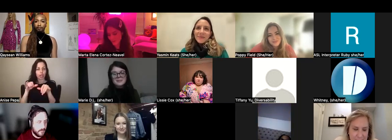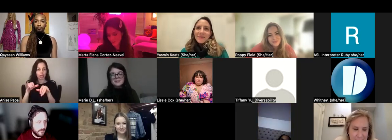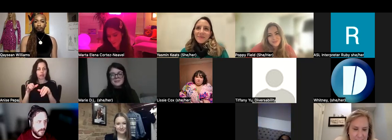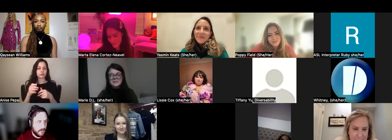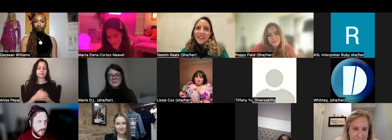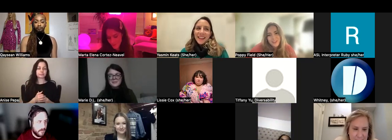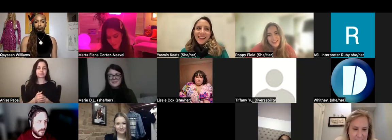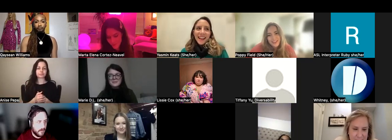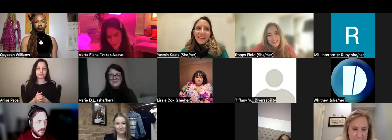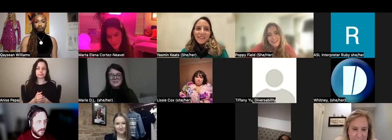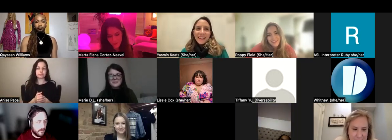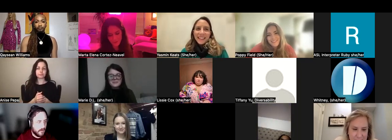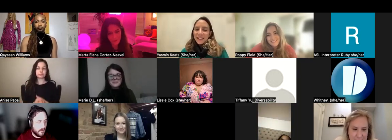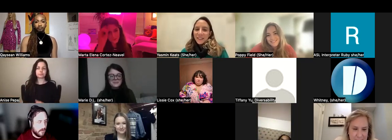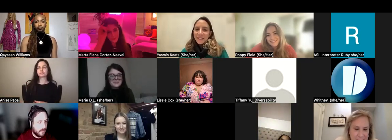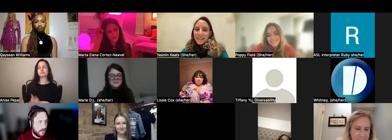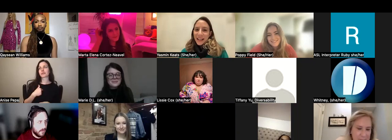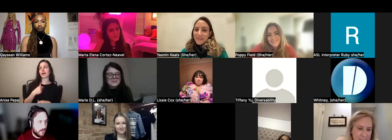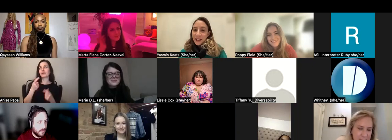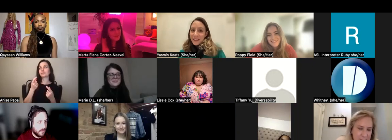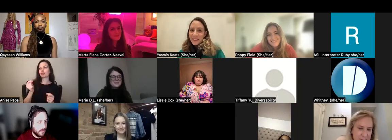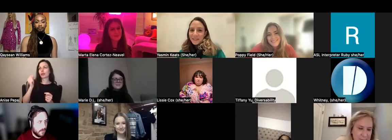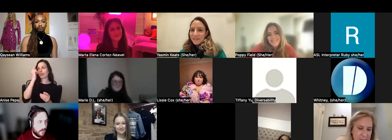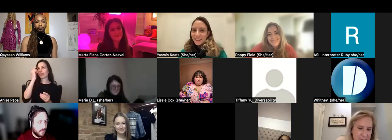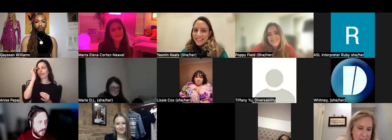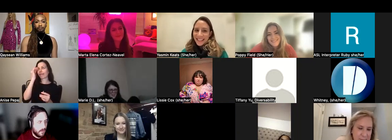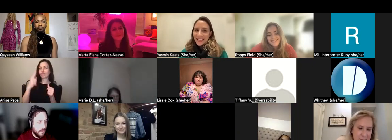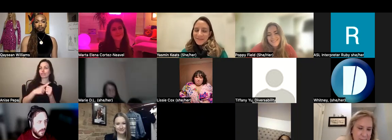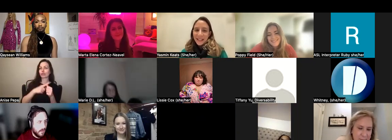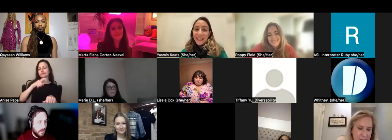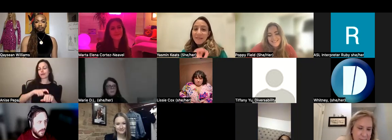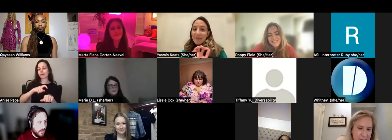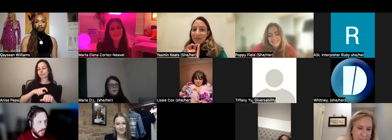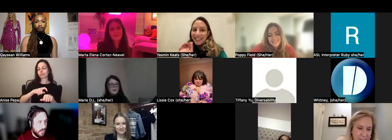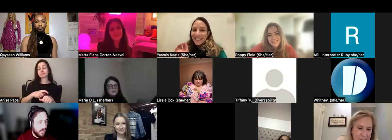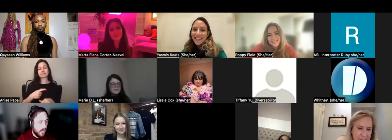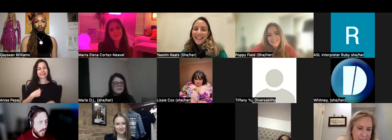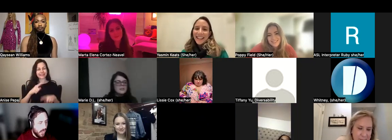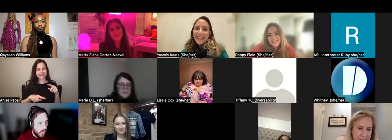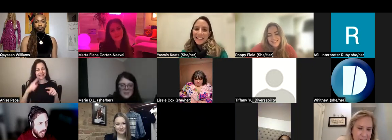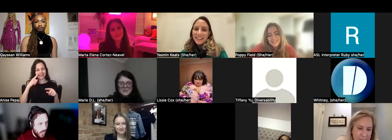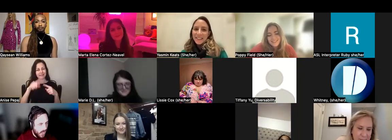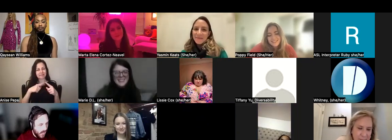I'm trying to think of the first time. I can't think of the first time. I can think of moments.